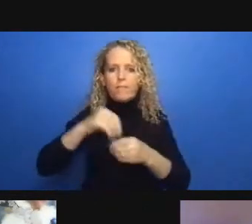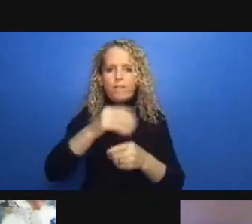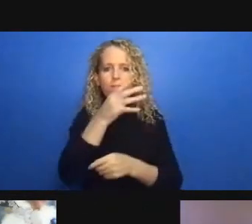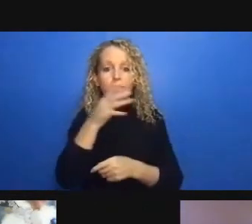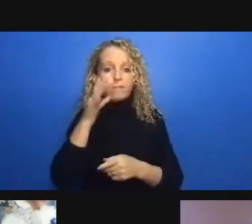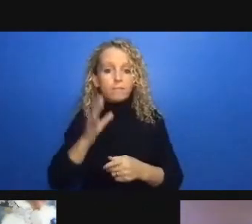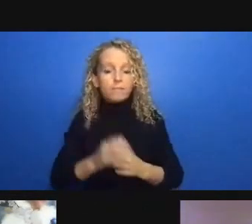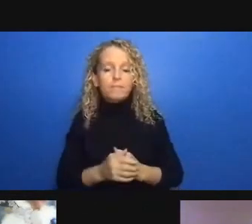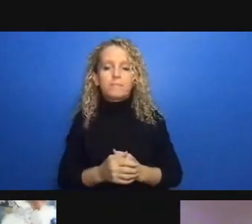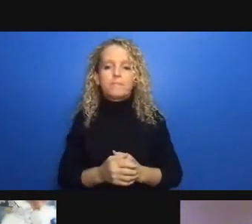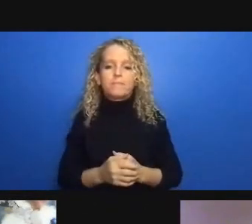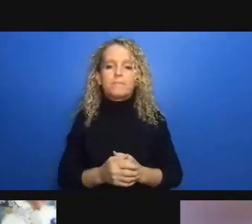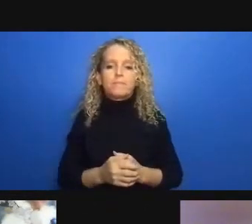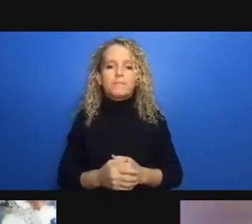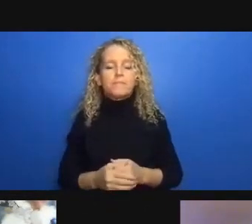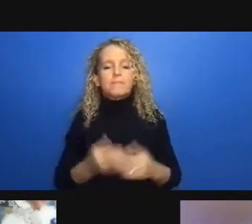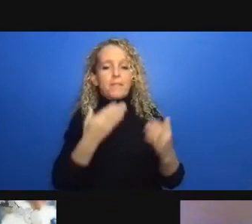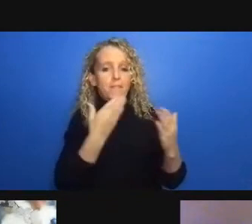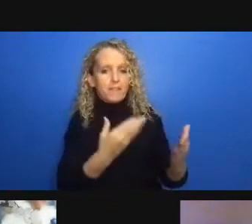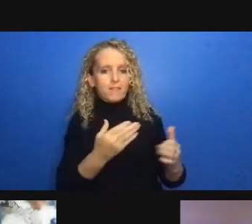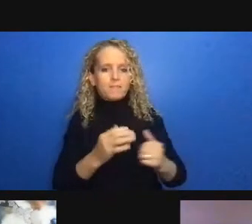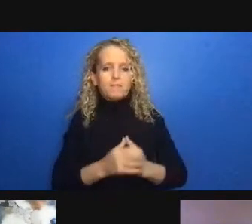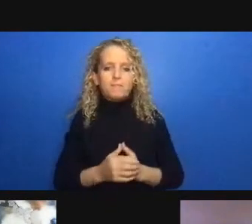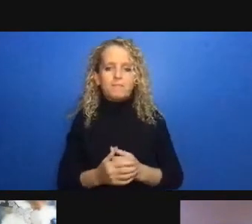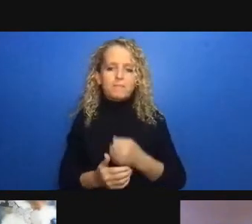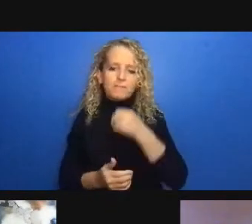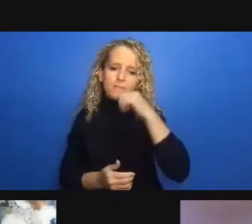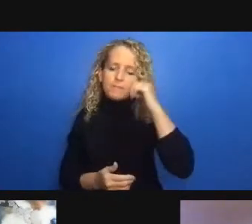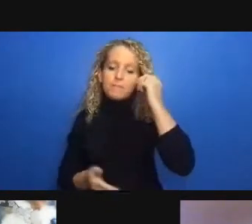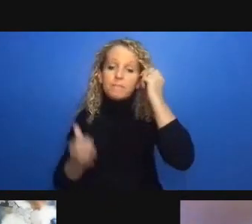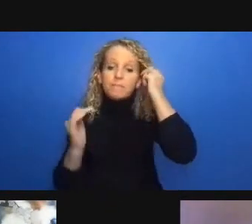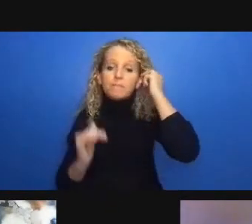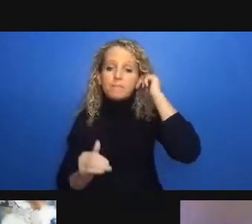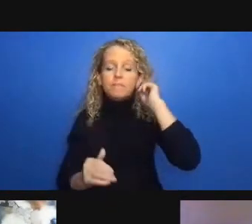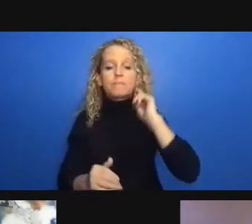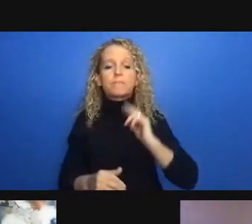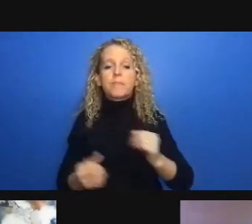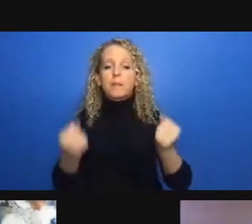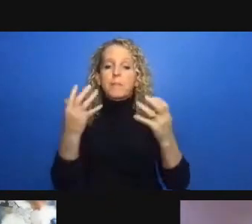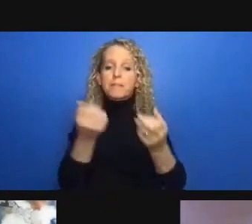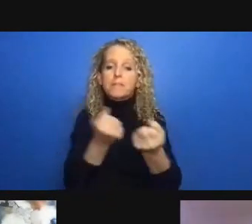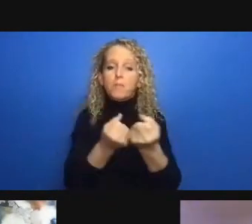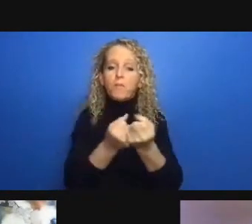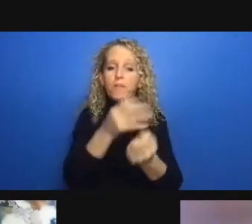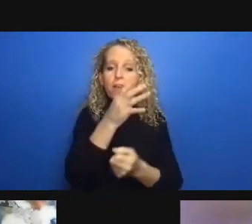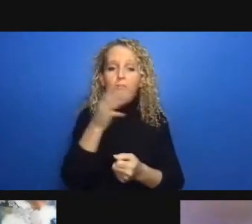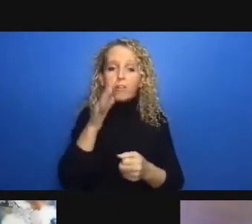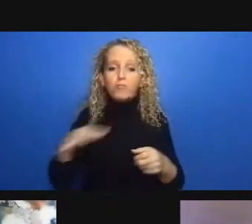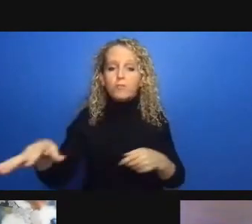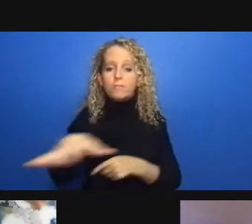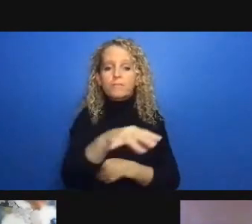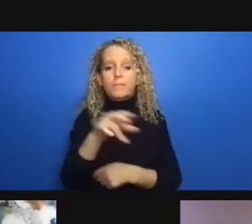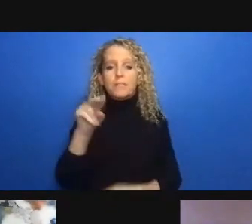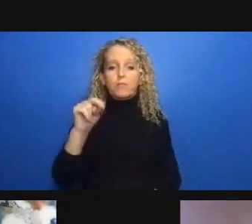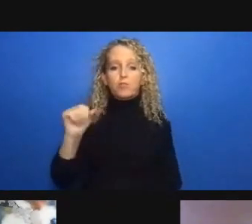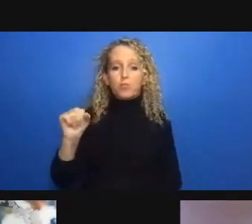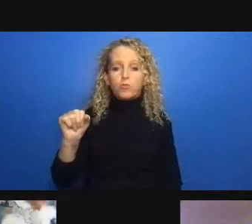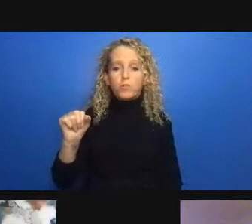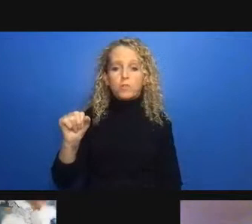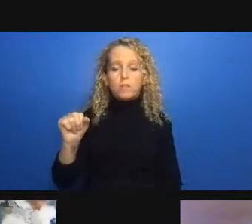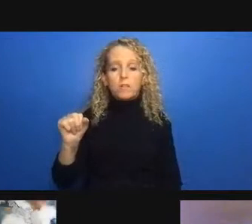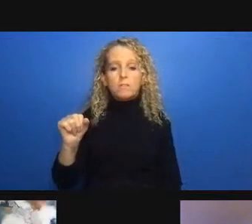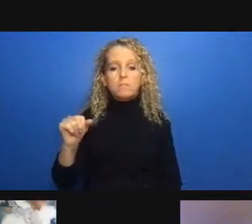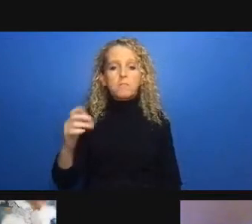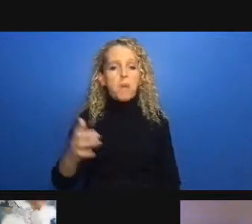Thank you so much for that. Okay. So there are many support services for agriculture in Nova Scotia. What would be some good first steps